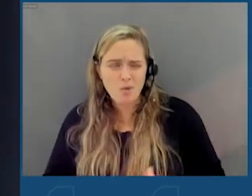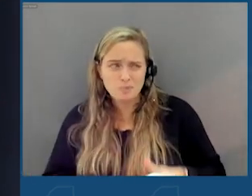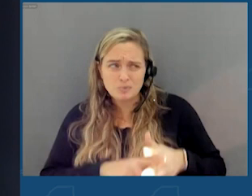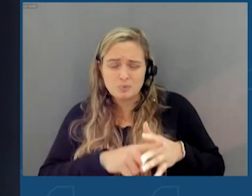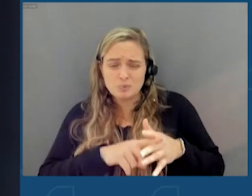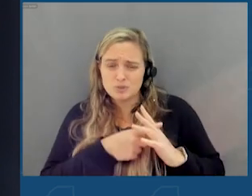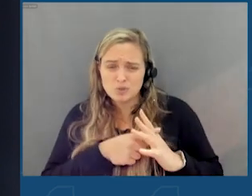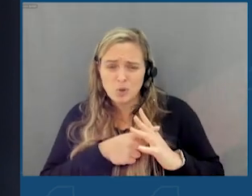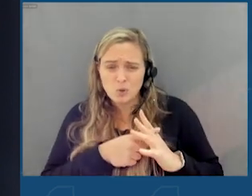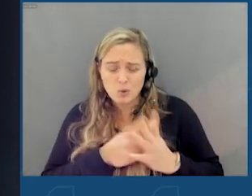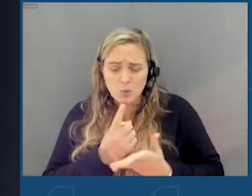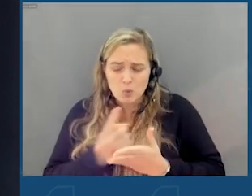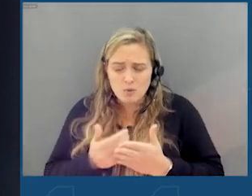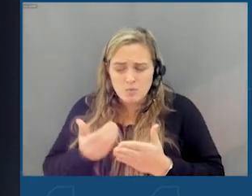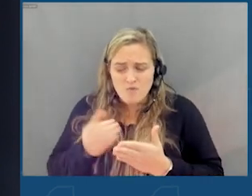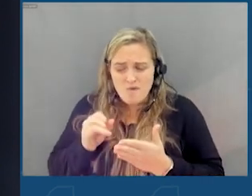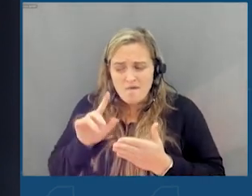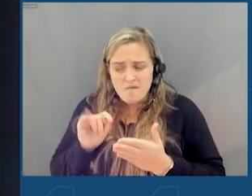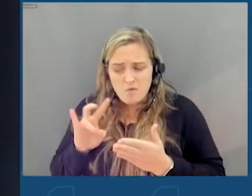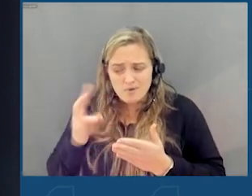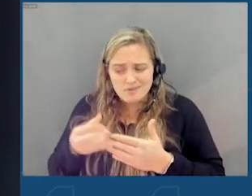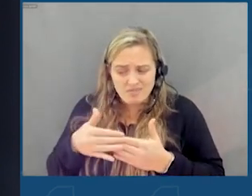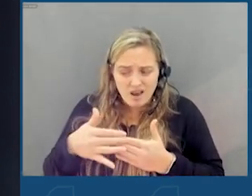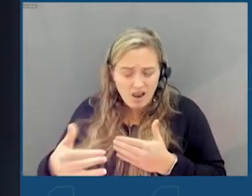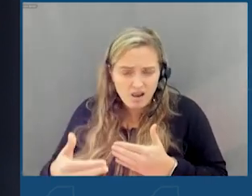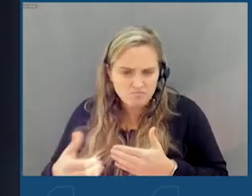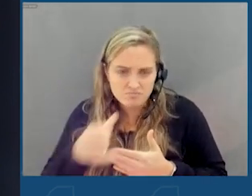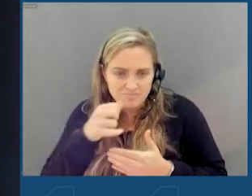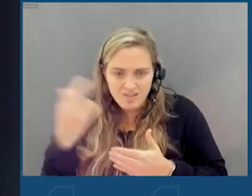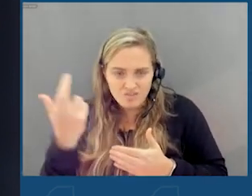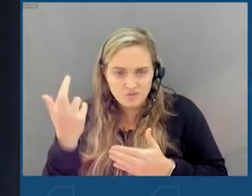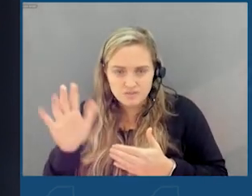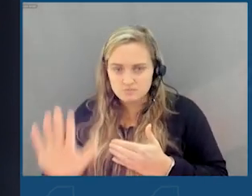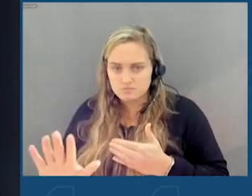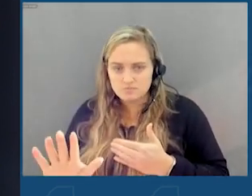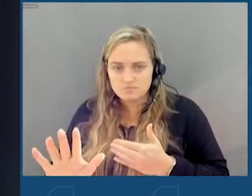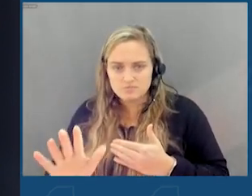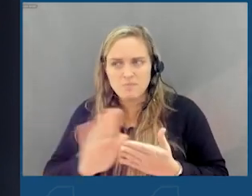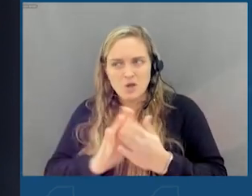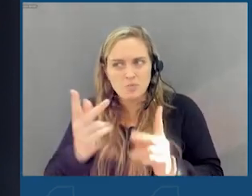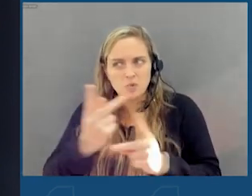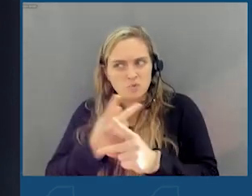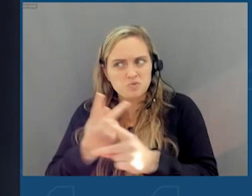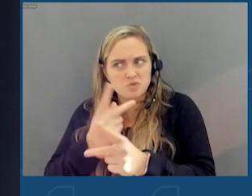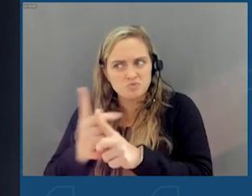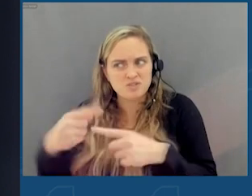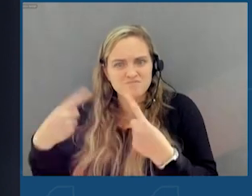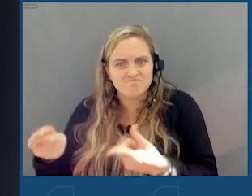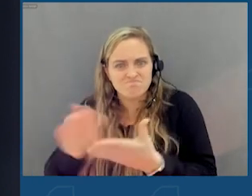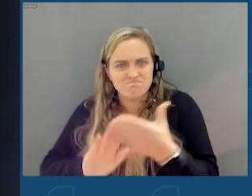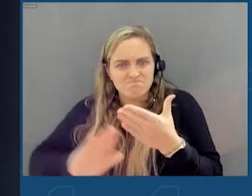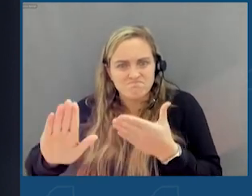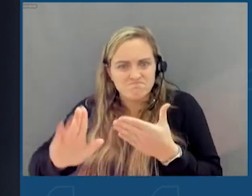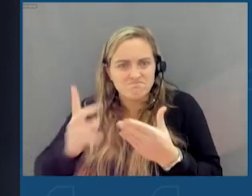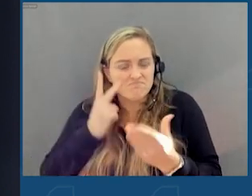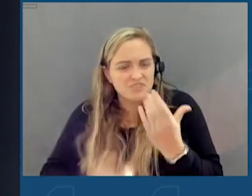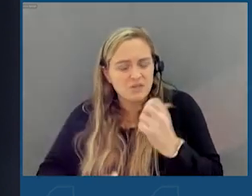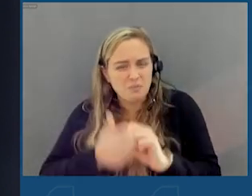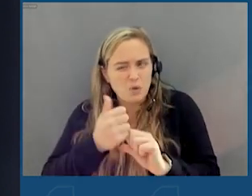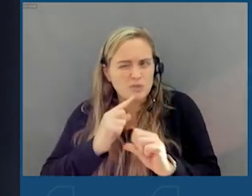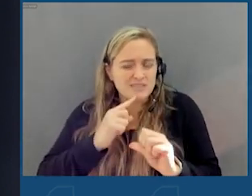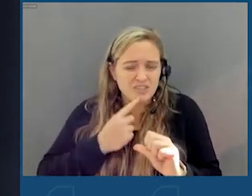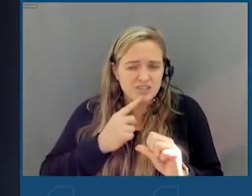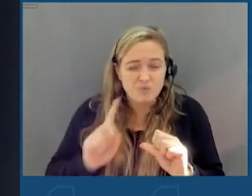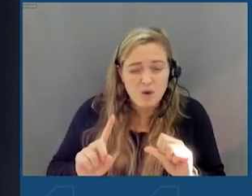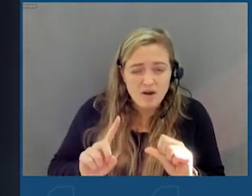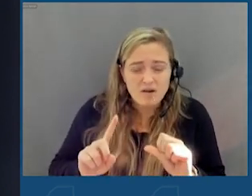the weeks following October 7th attacks. It's been growing on a number of campuses and seen most acutely in the